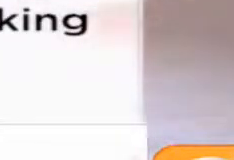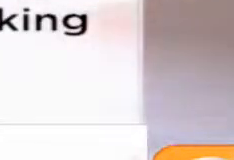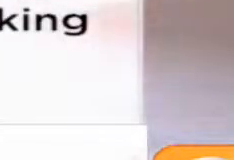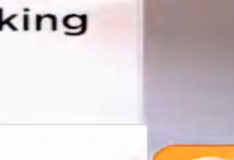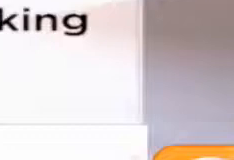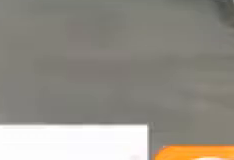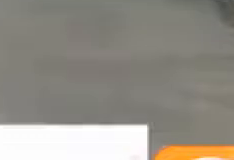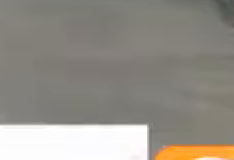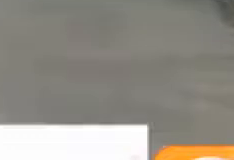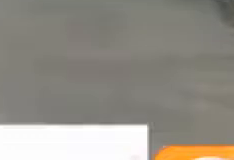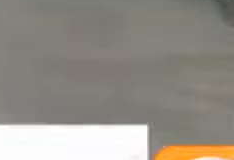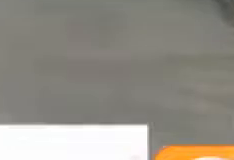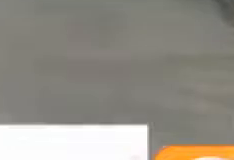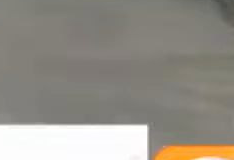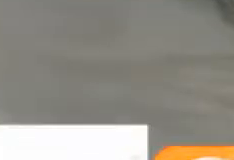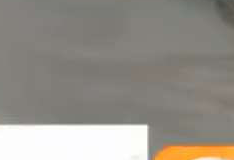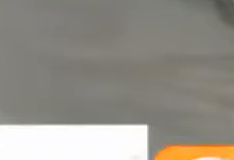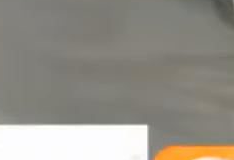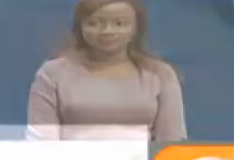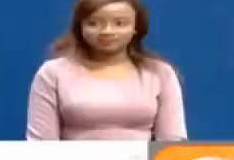Kenyan working force.